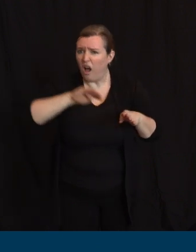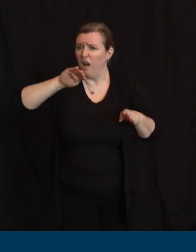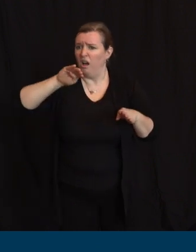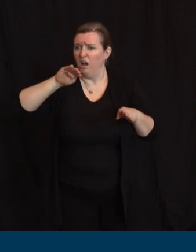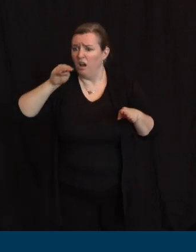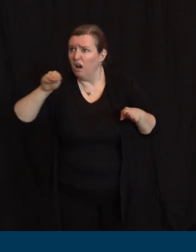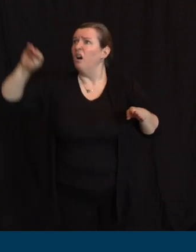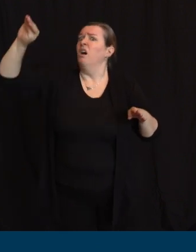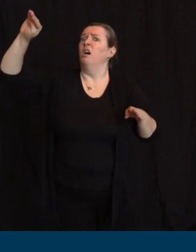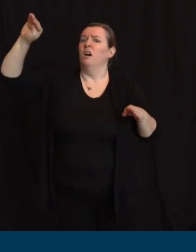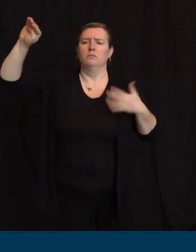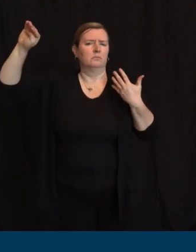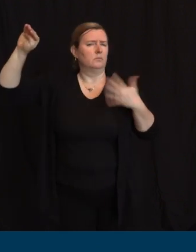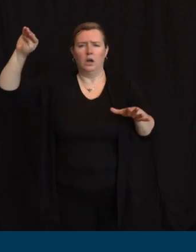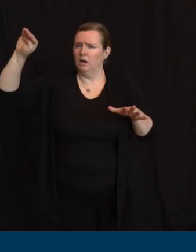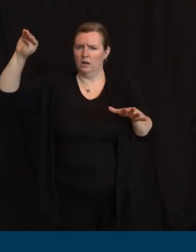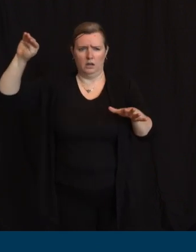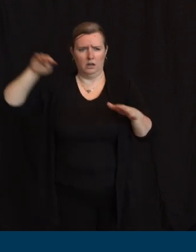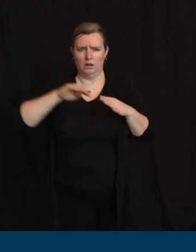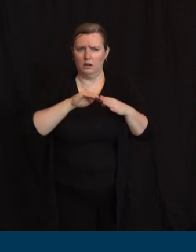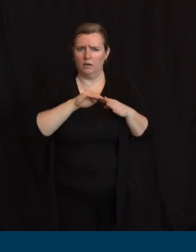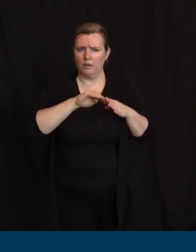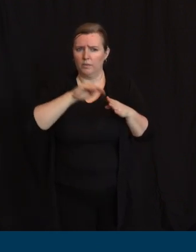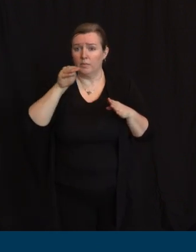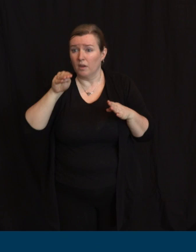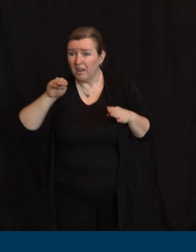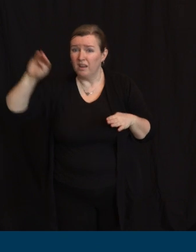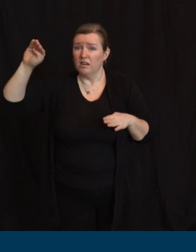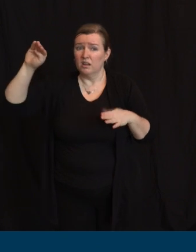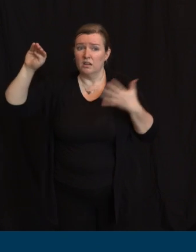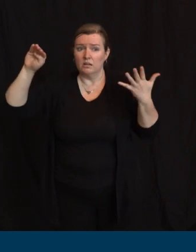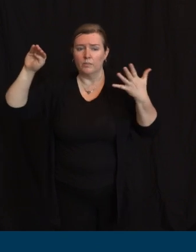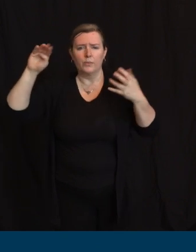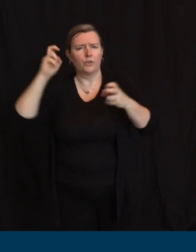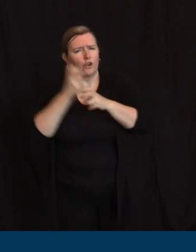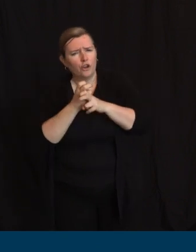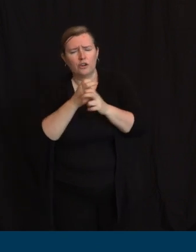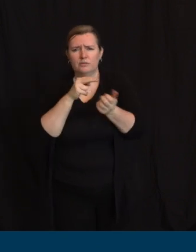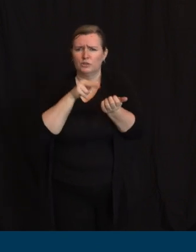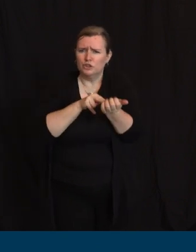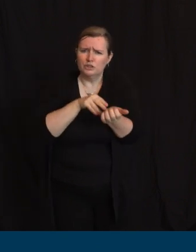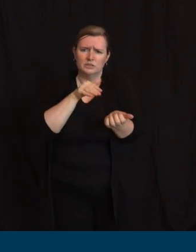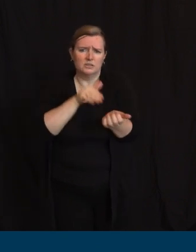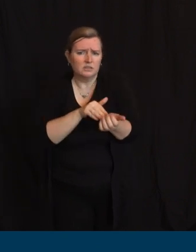for our healthcare system and its workers, and it would mean countless more deaths.